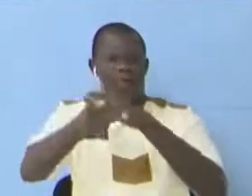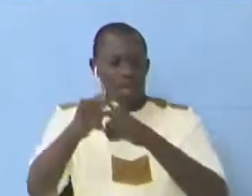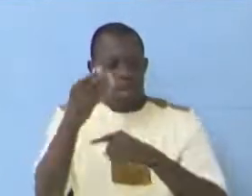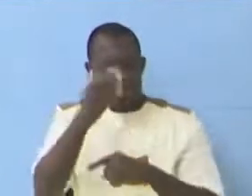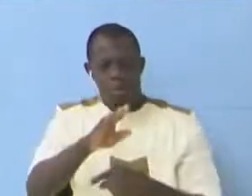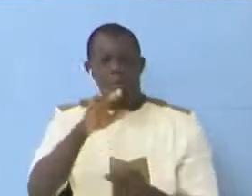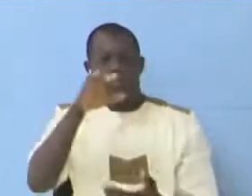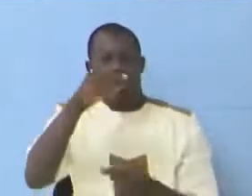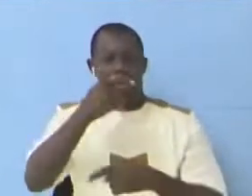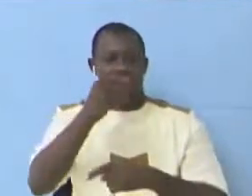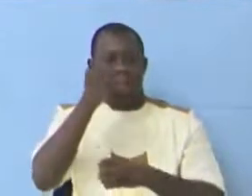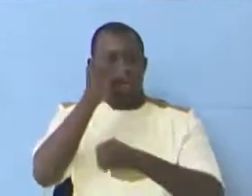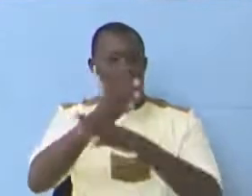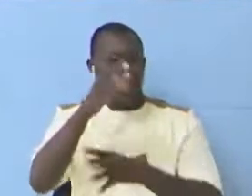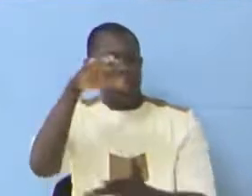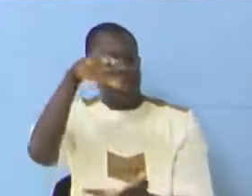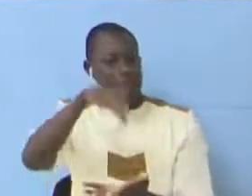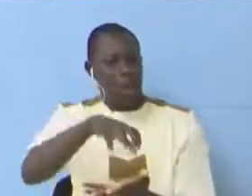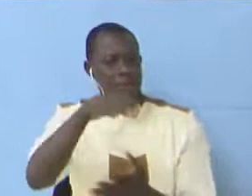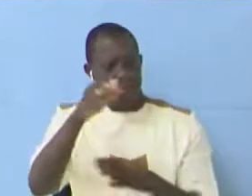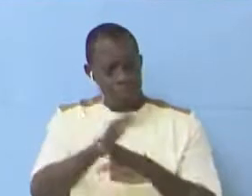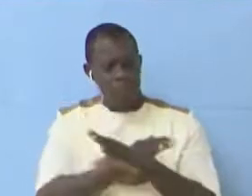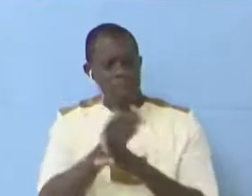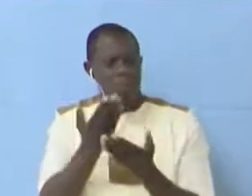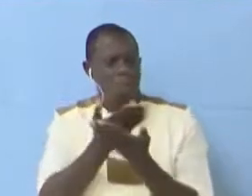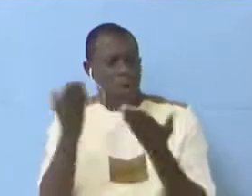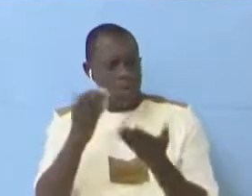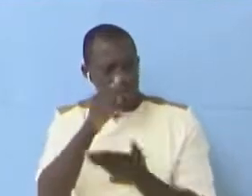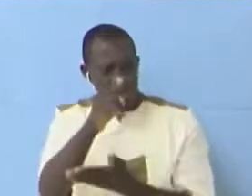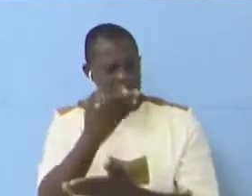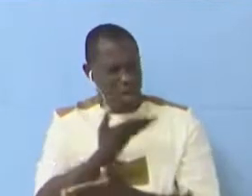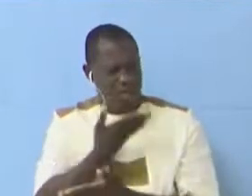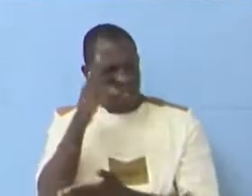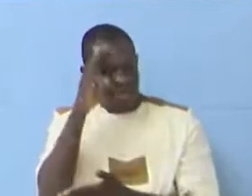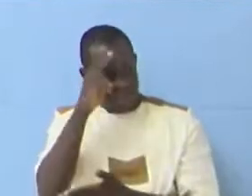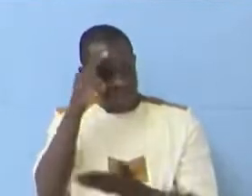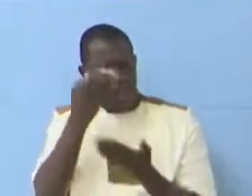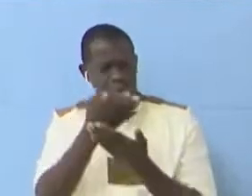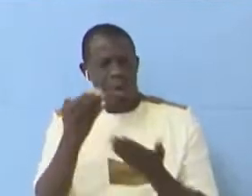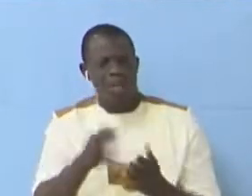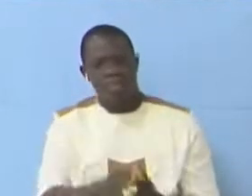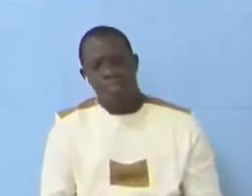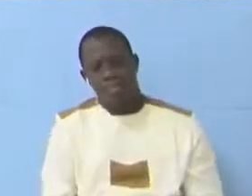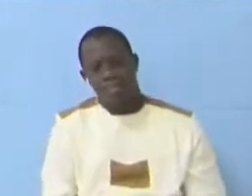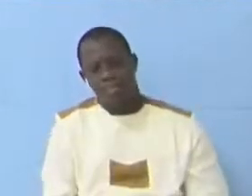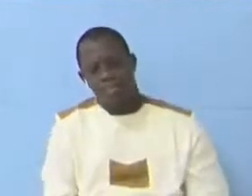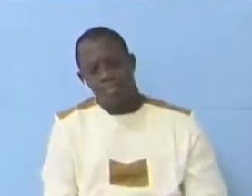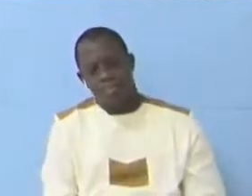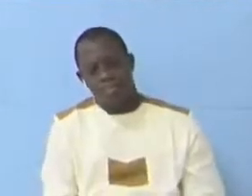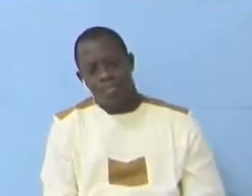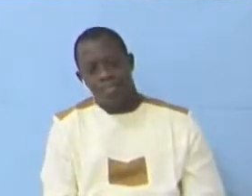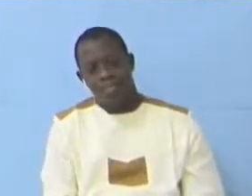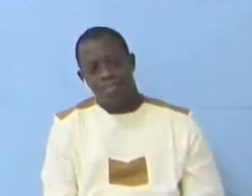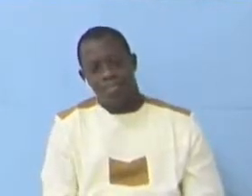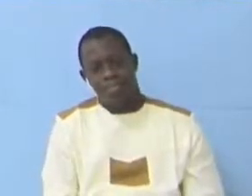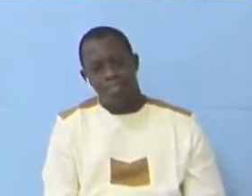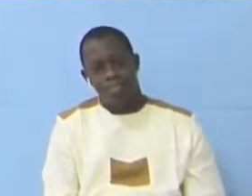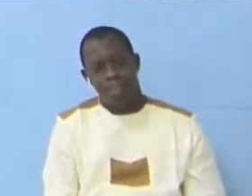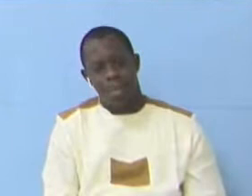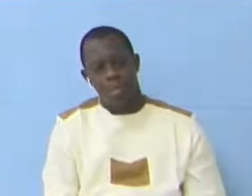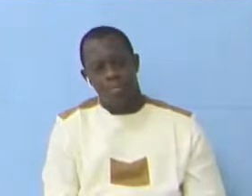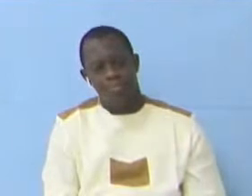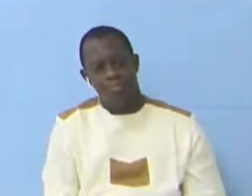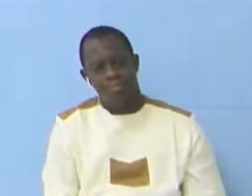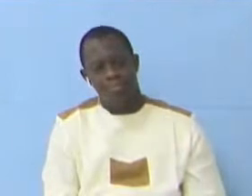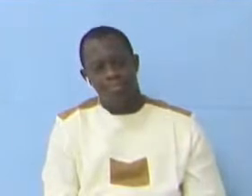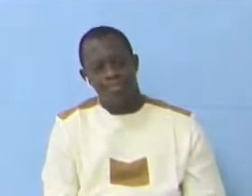ndax am nga dara loo xam ne ci nga mën a sukkandiku lu mën a wane lan moo tax ba niw yi ñu fekk leen foo xam ne rek sorewul sax ak